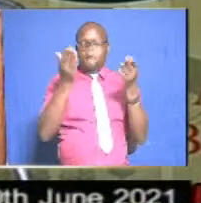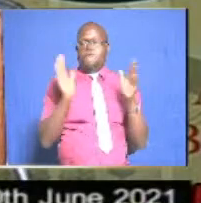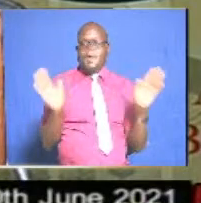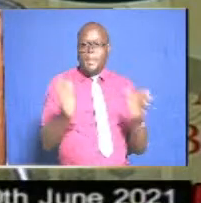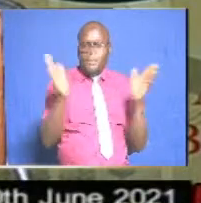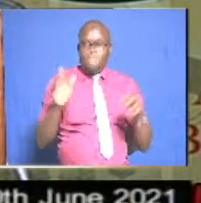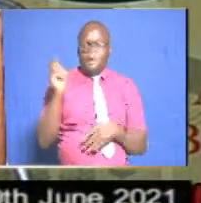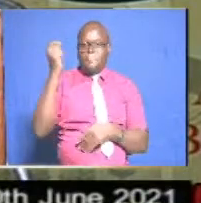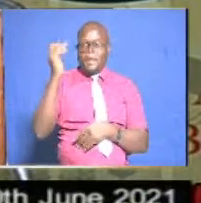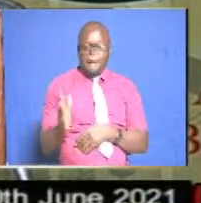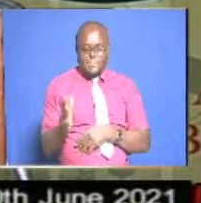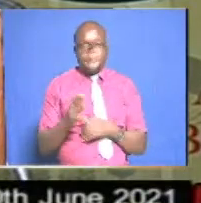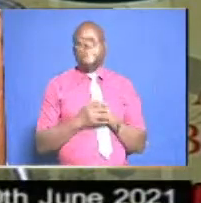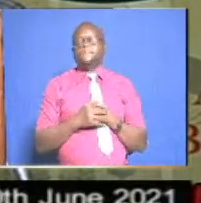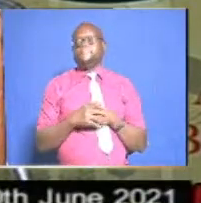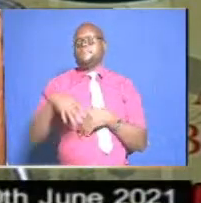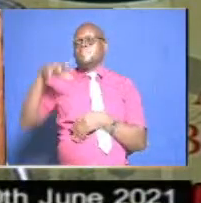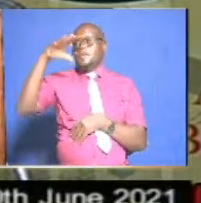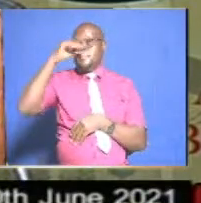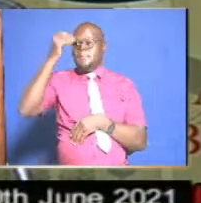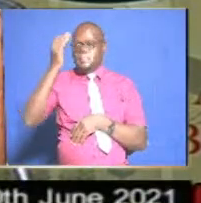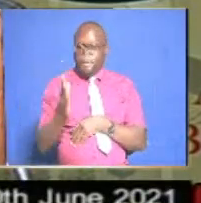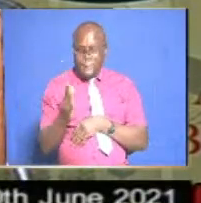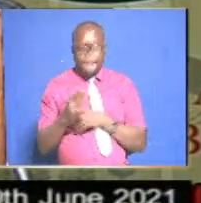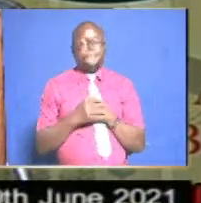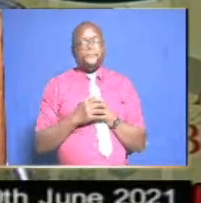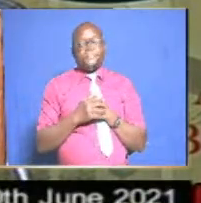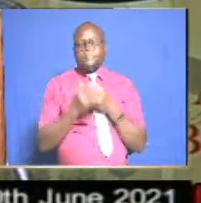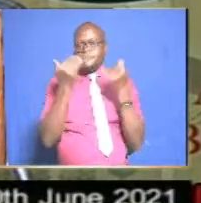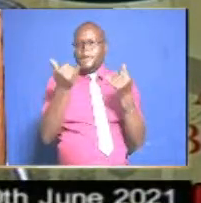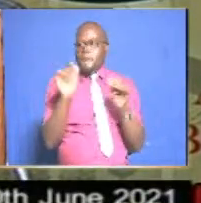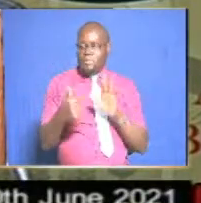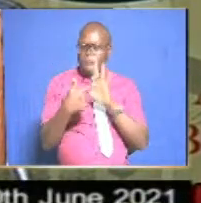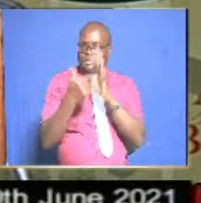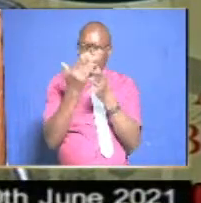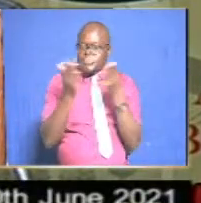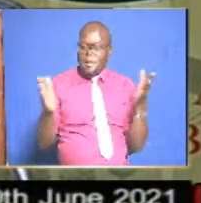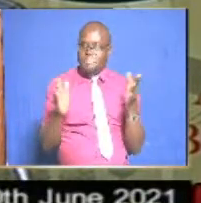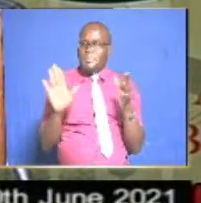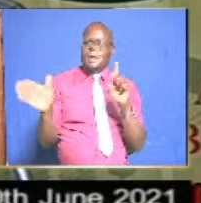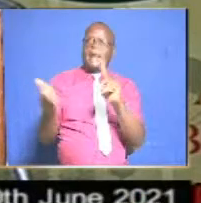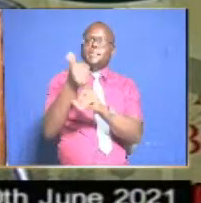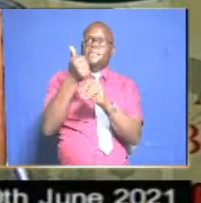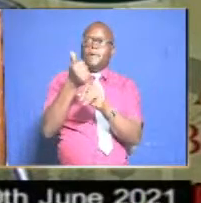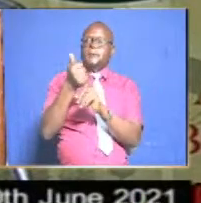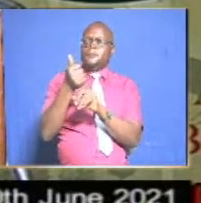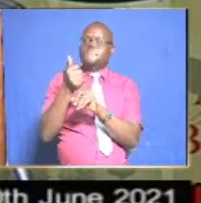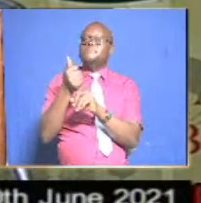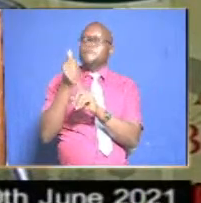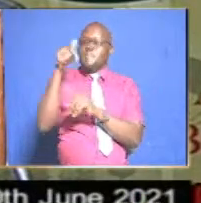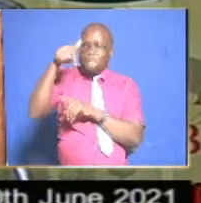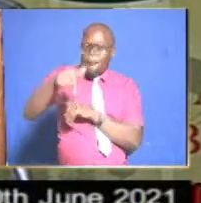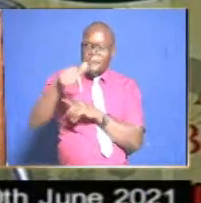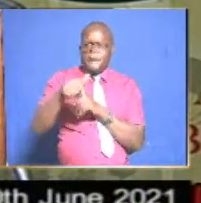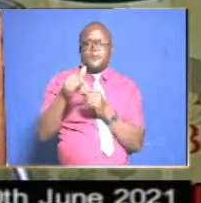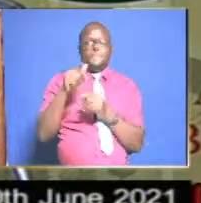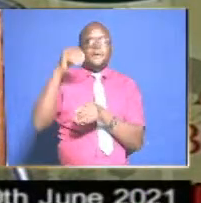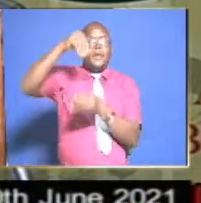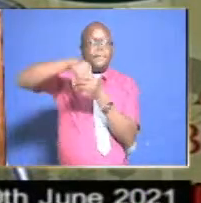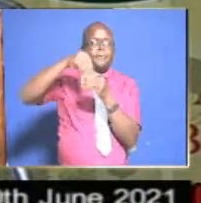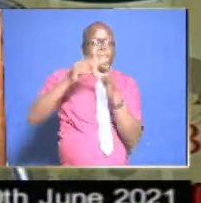Kenyans. Mr. Speaker, I will now highlight some of the key achievements realized from these investments and